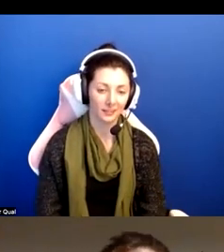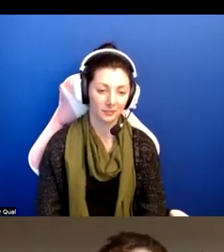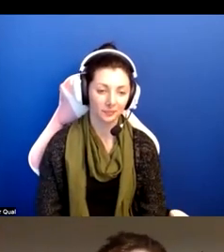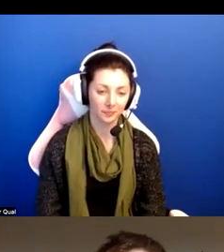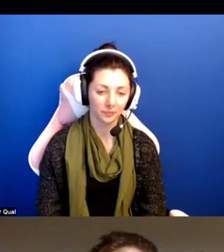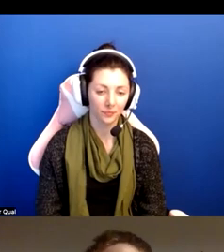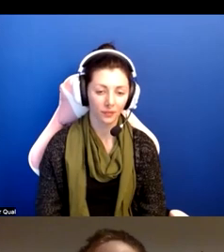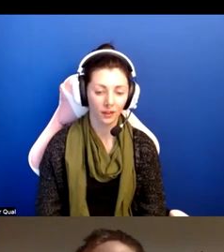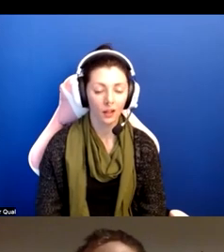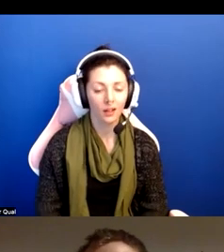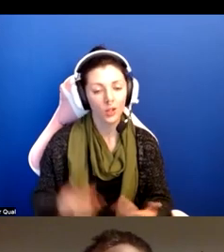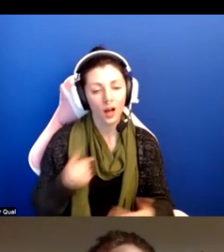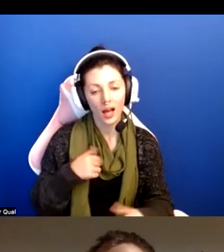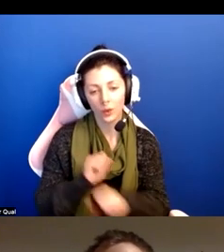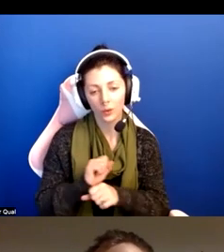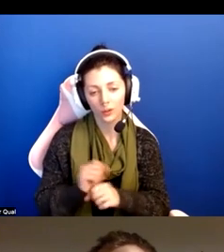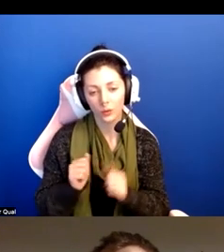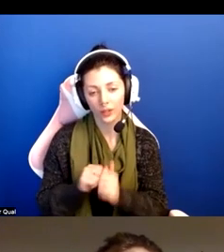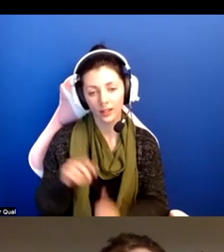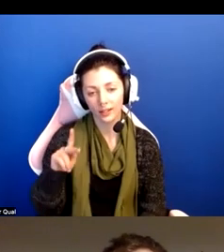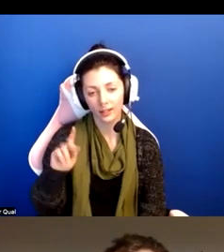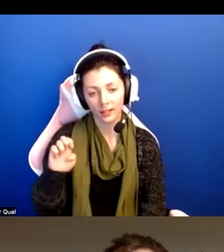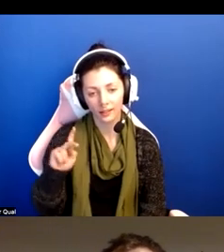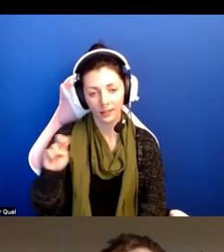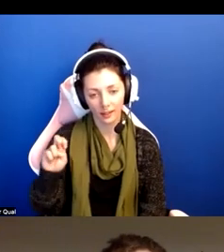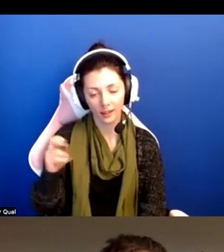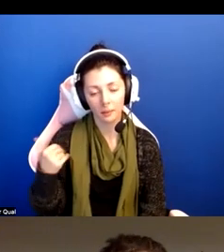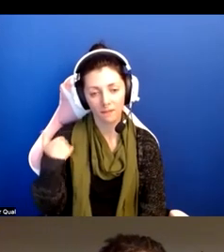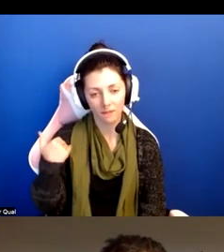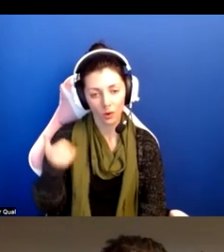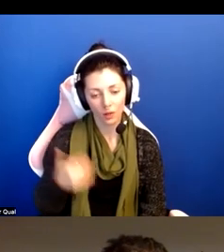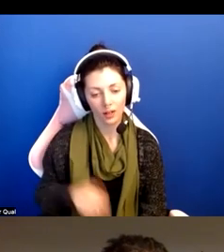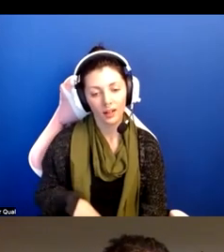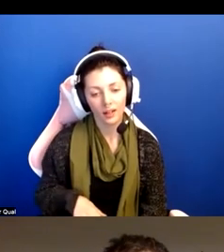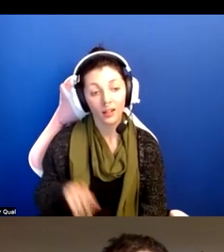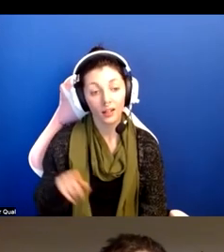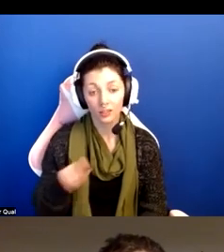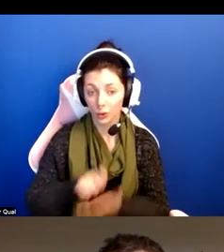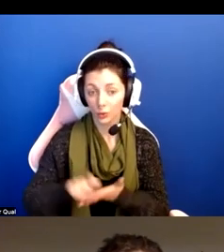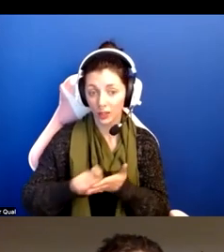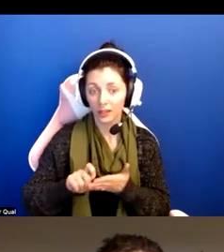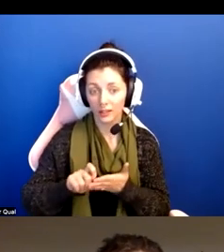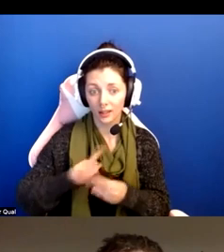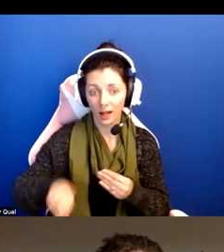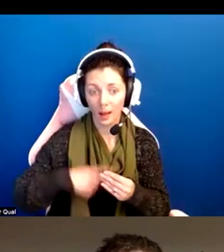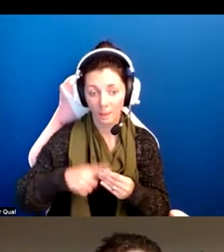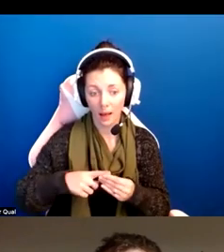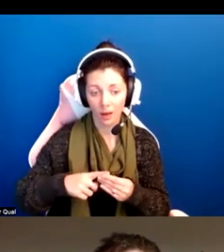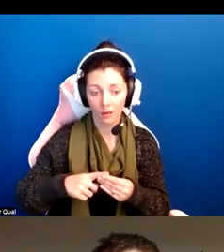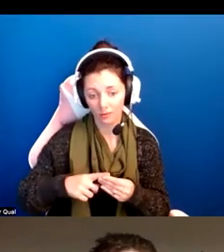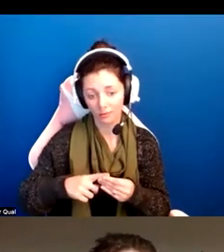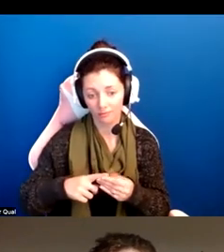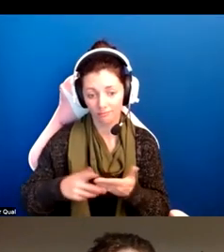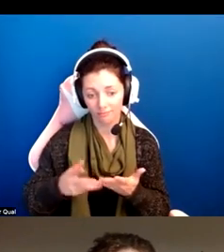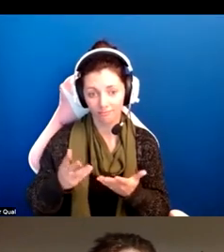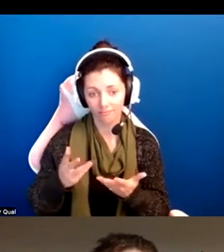I had worked with KK. I put it in the chat. KK has written about rotations for a project that I did that's been